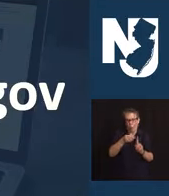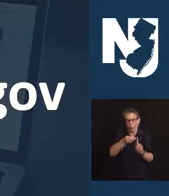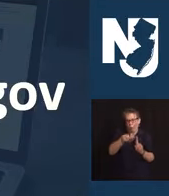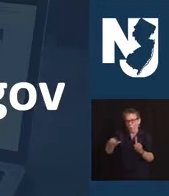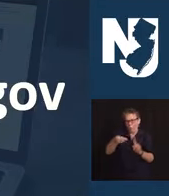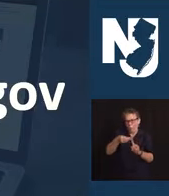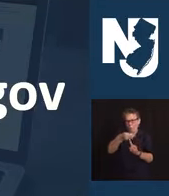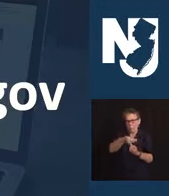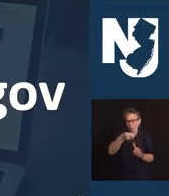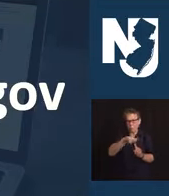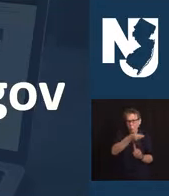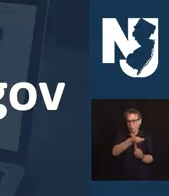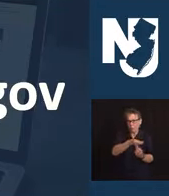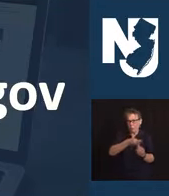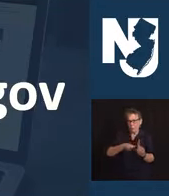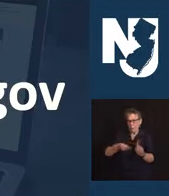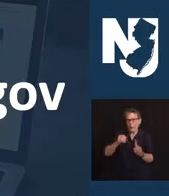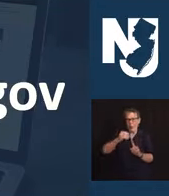their families reside.